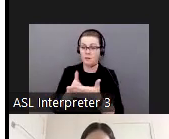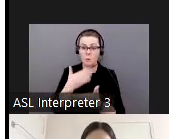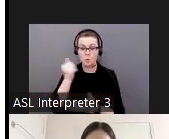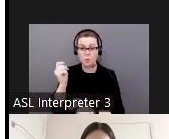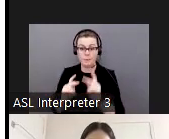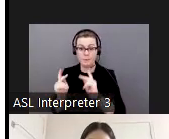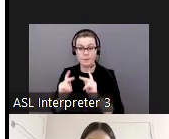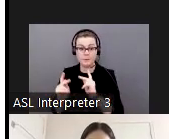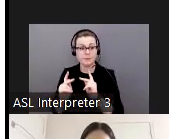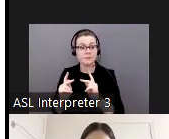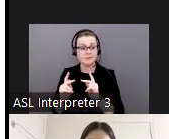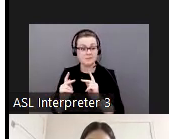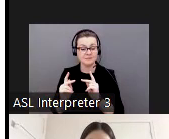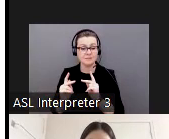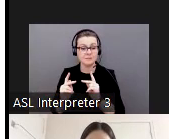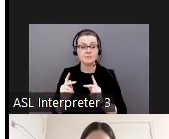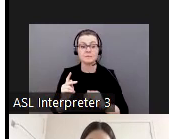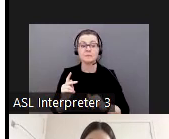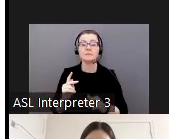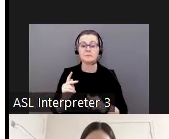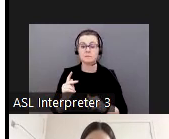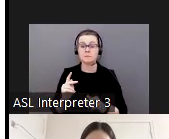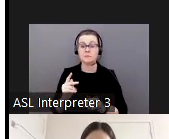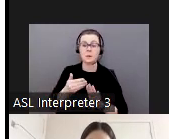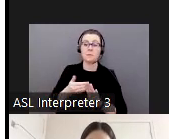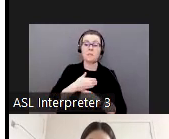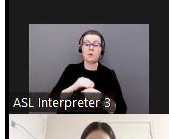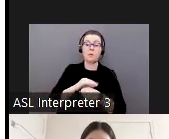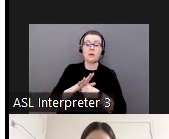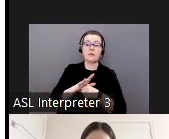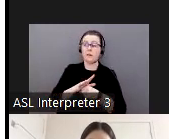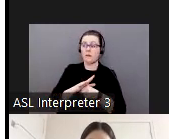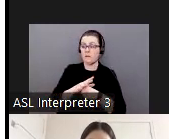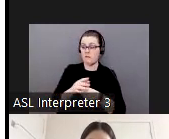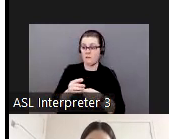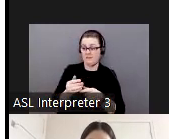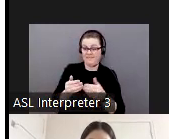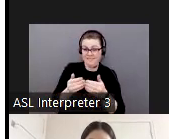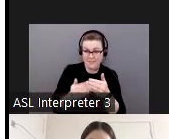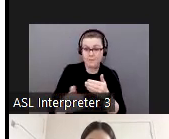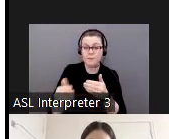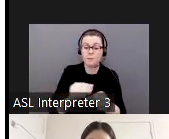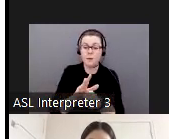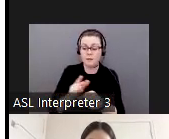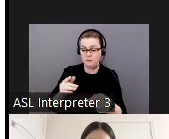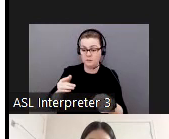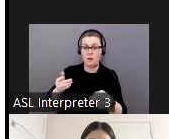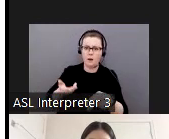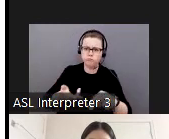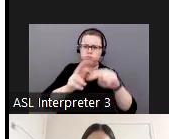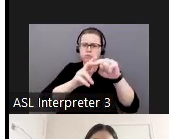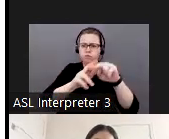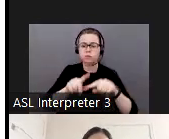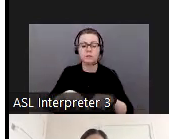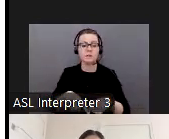increased noticeably from between before the pandemic and after. So family violence against